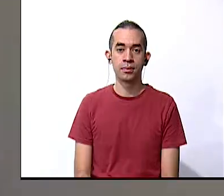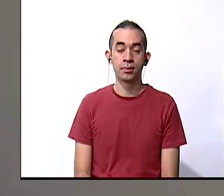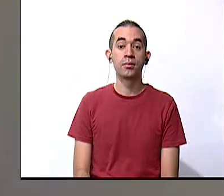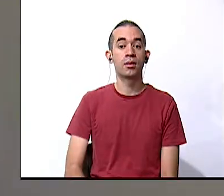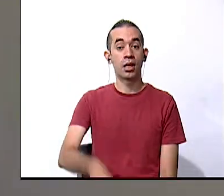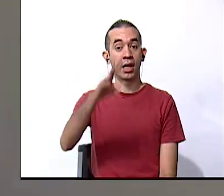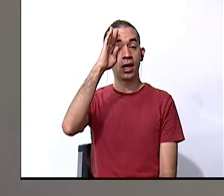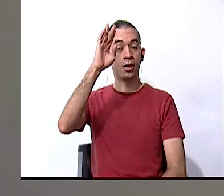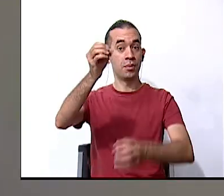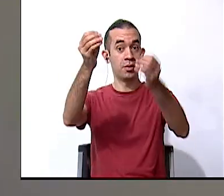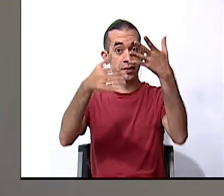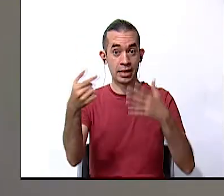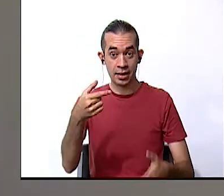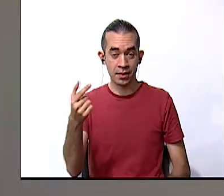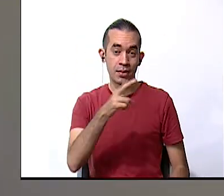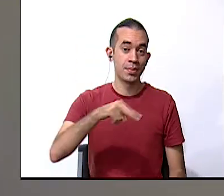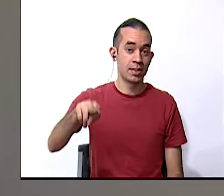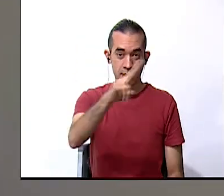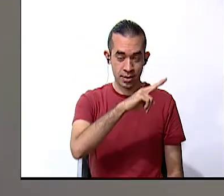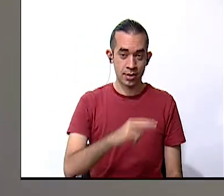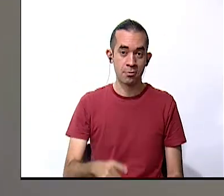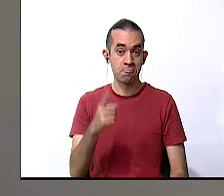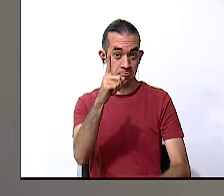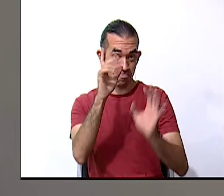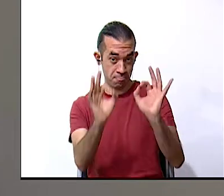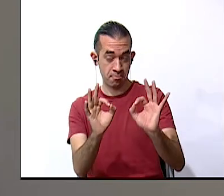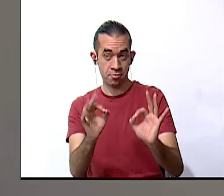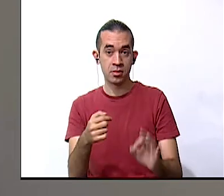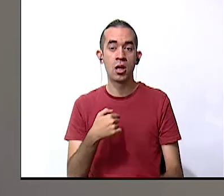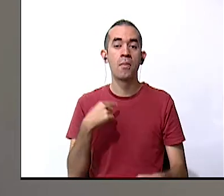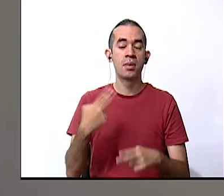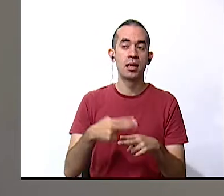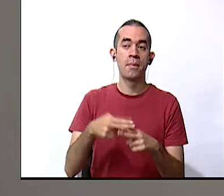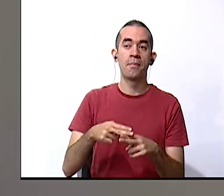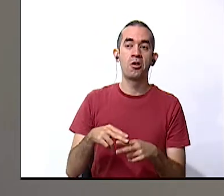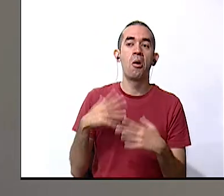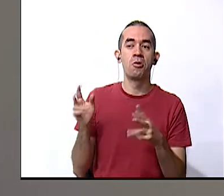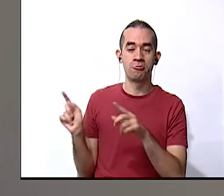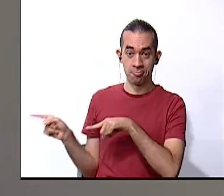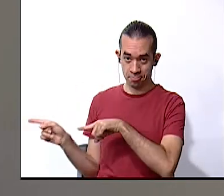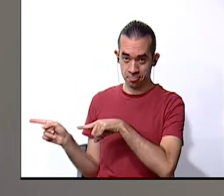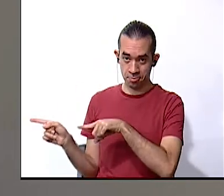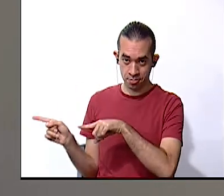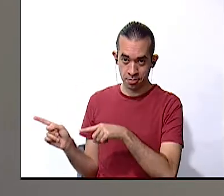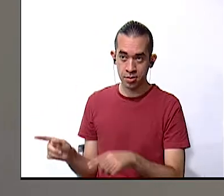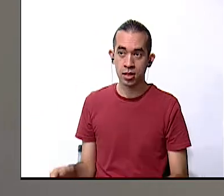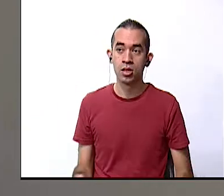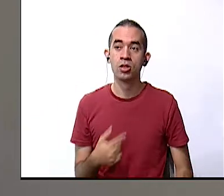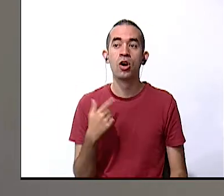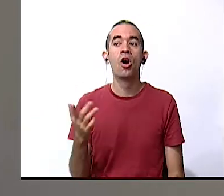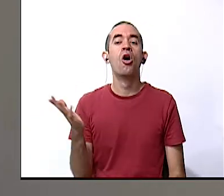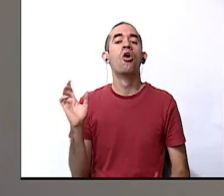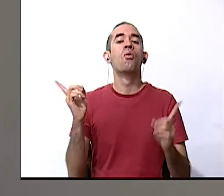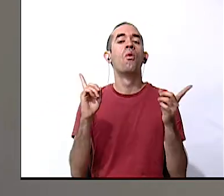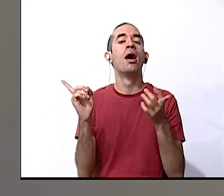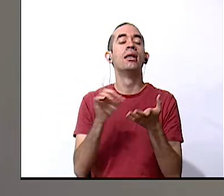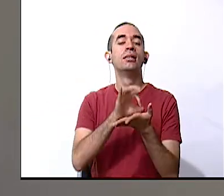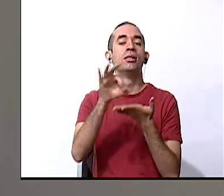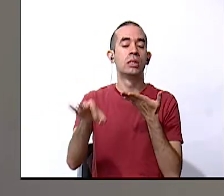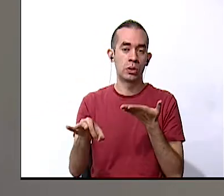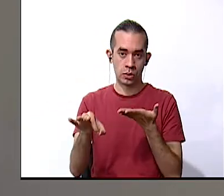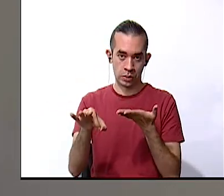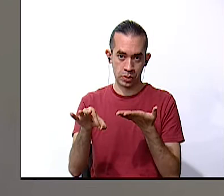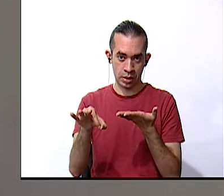Hello, teacher Greivin and classmates. How do you do? I am Nathan Aguirre Valverde. I go to elementary school